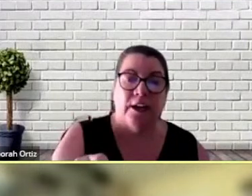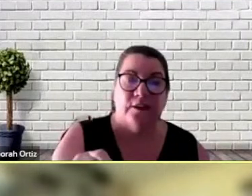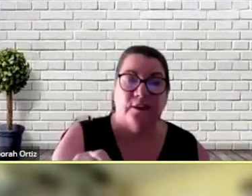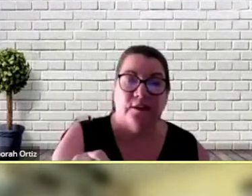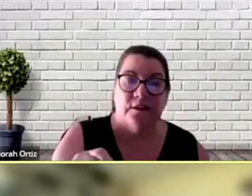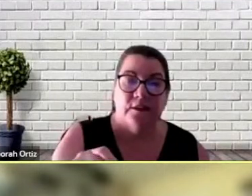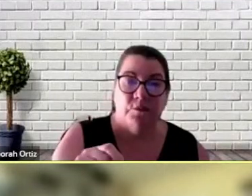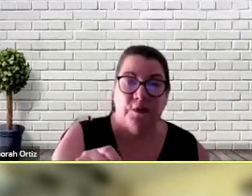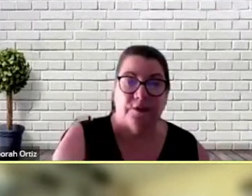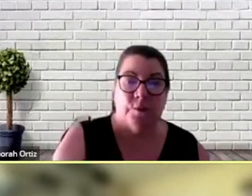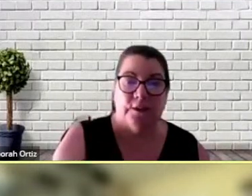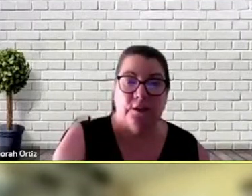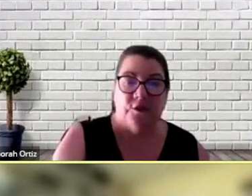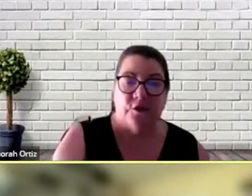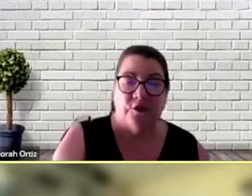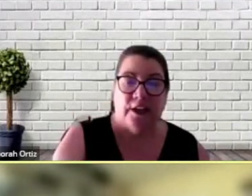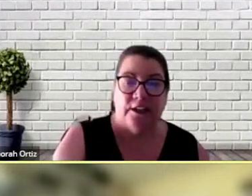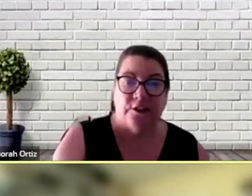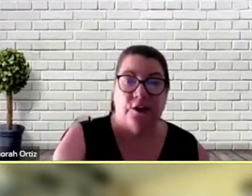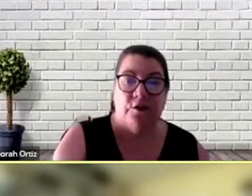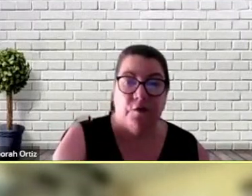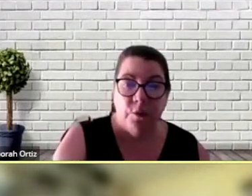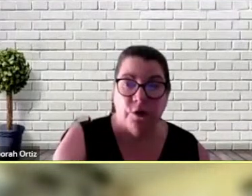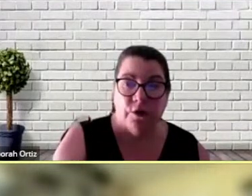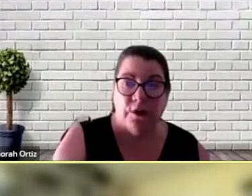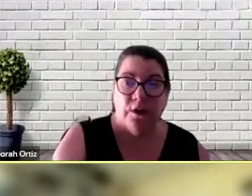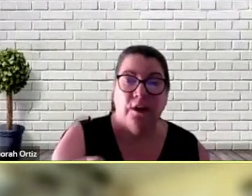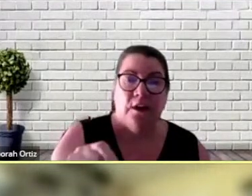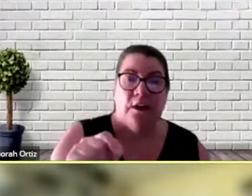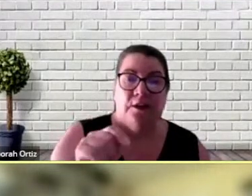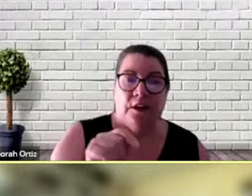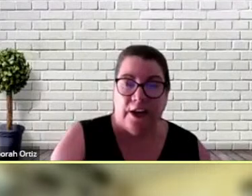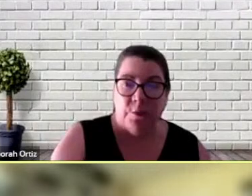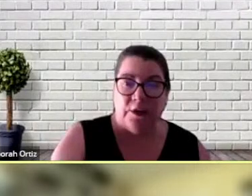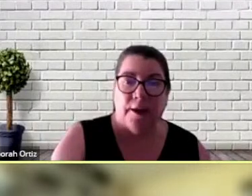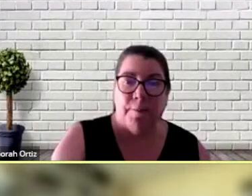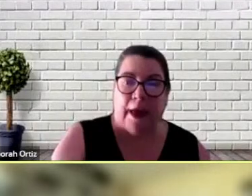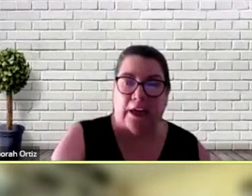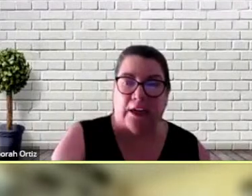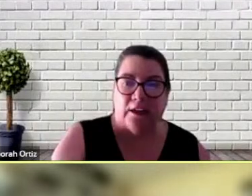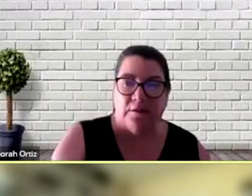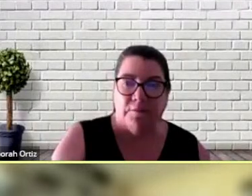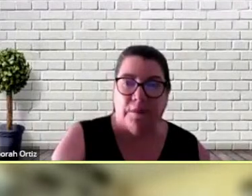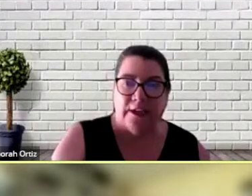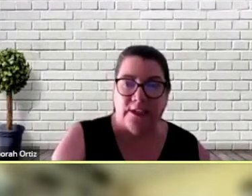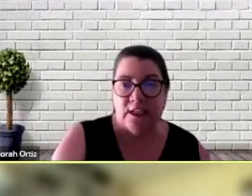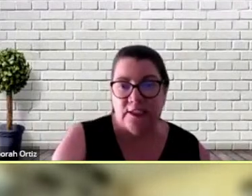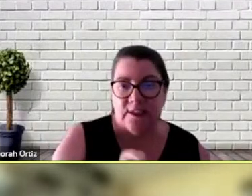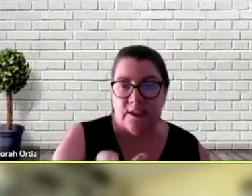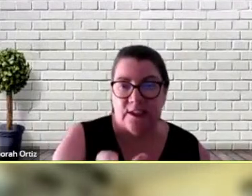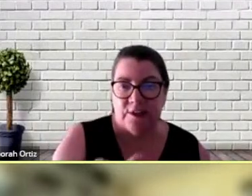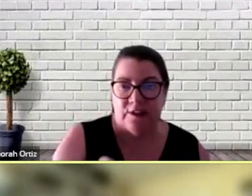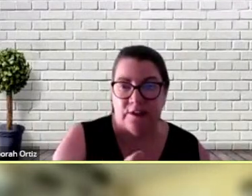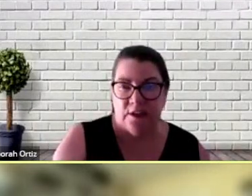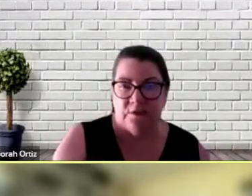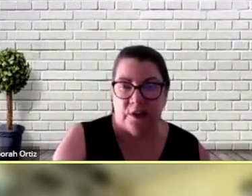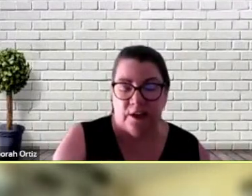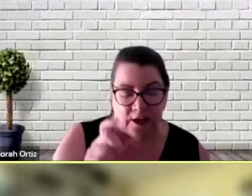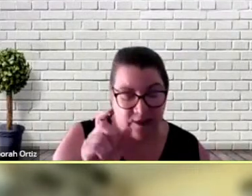if we direct with this resolution tonight to go forward, then they would come back. And my sense